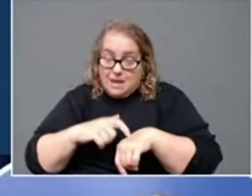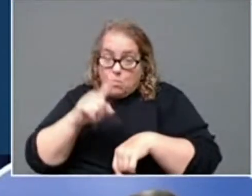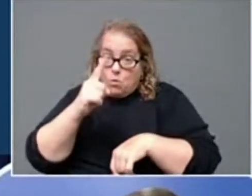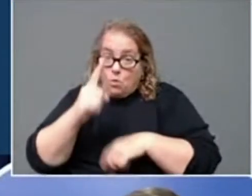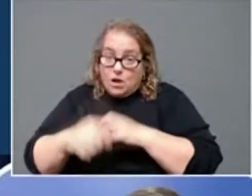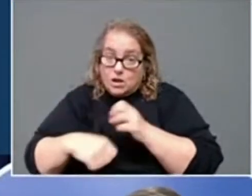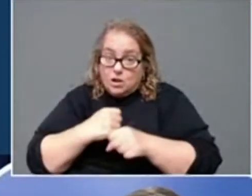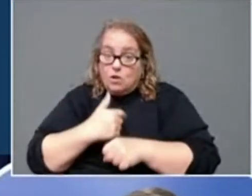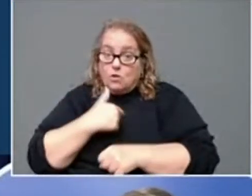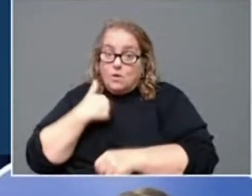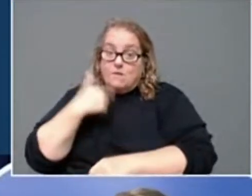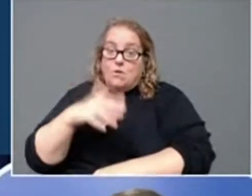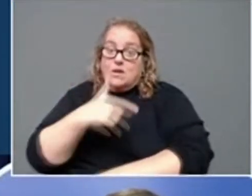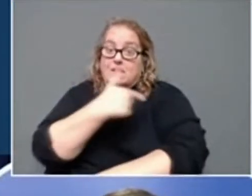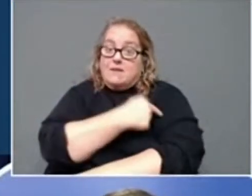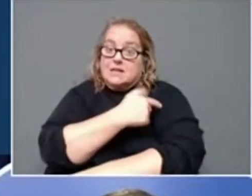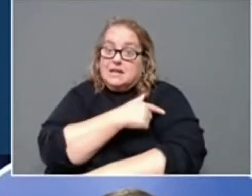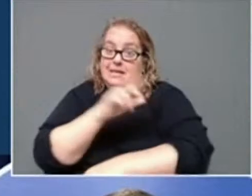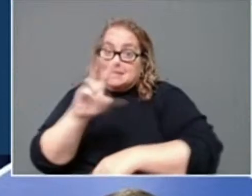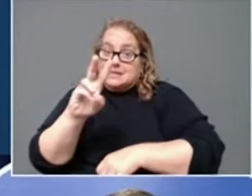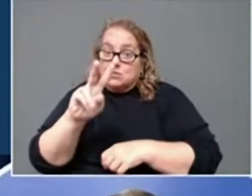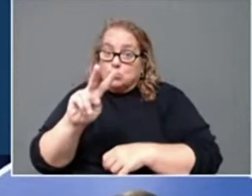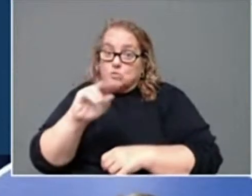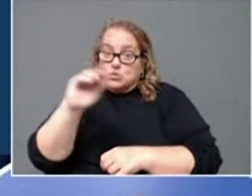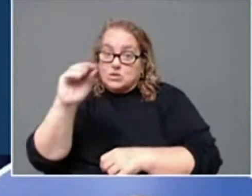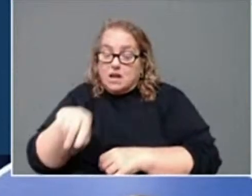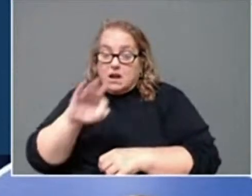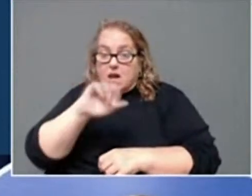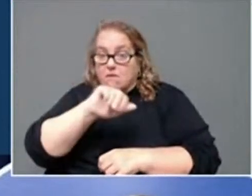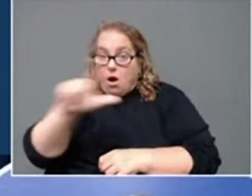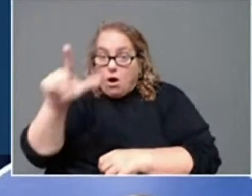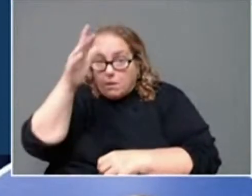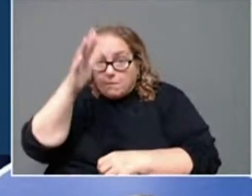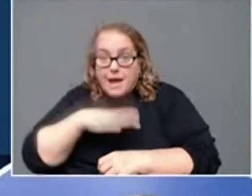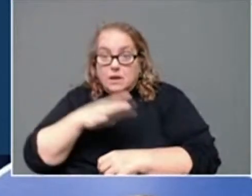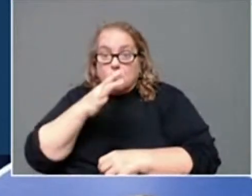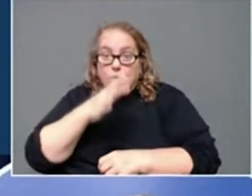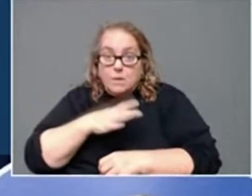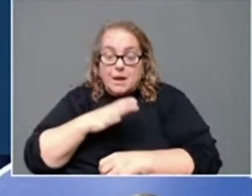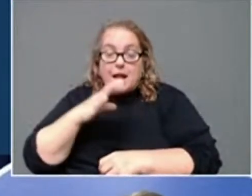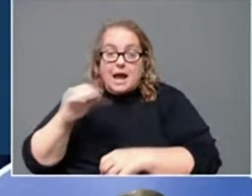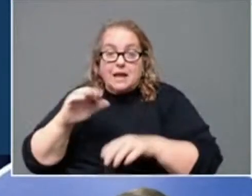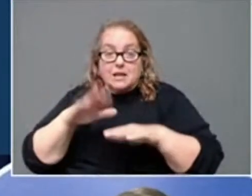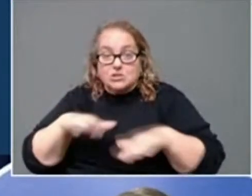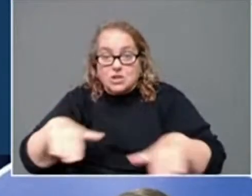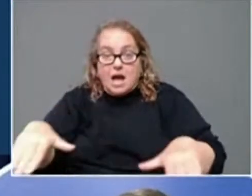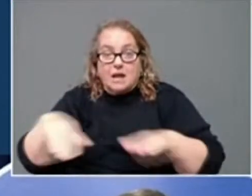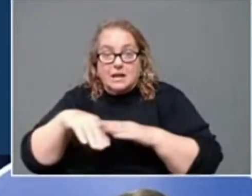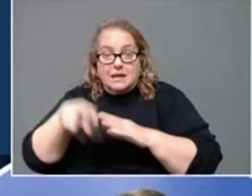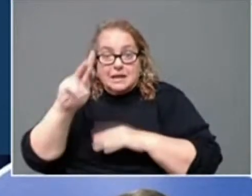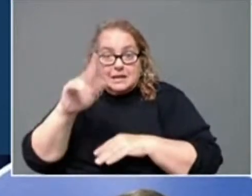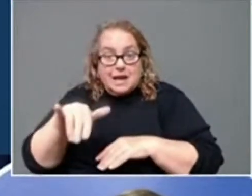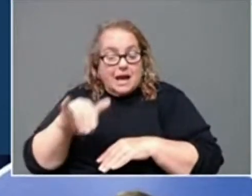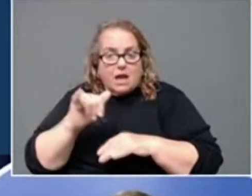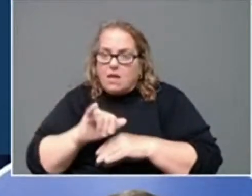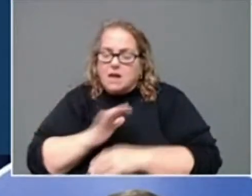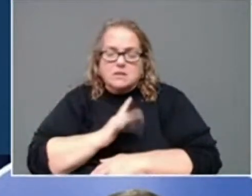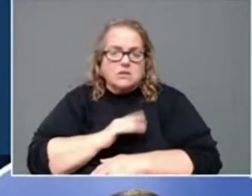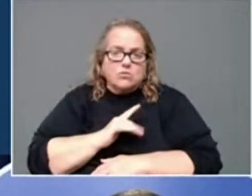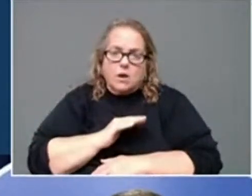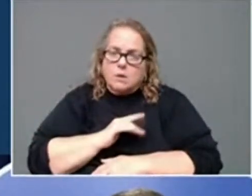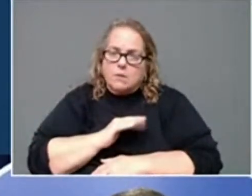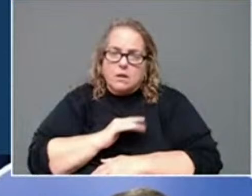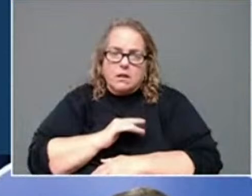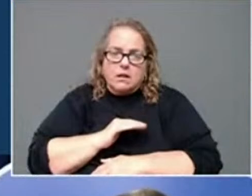vaccinated 62% of every man, woman, and child in the Commonwealth of Kentucky. That's incredible. It's not